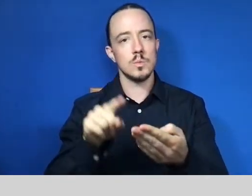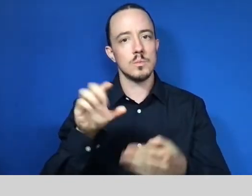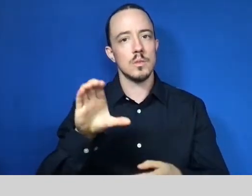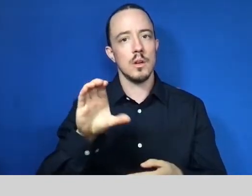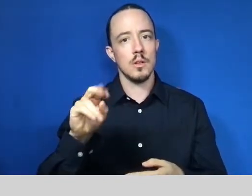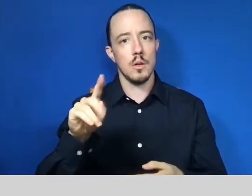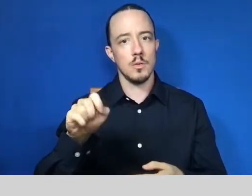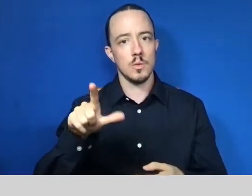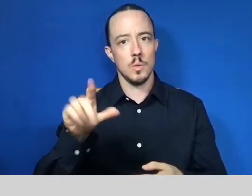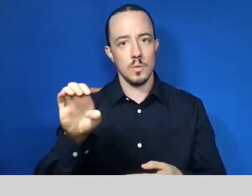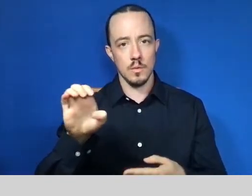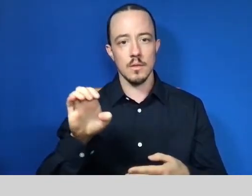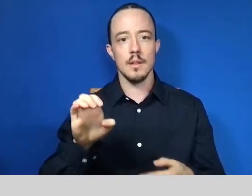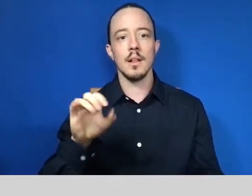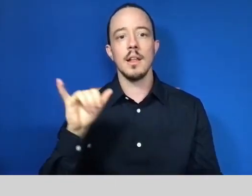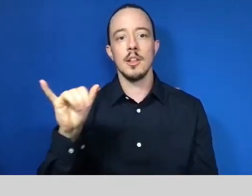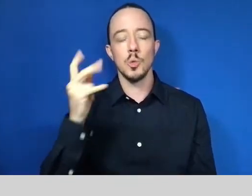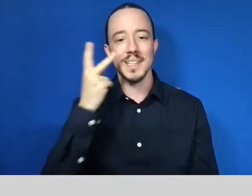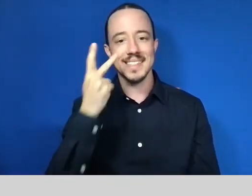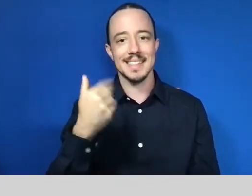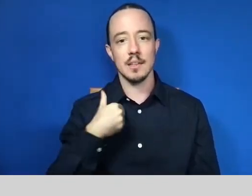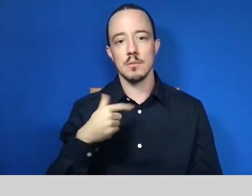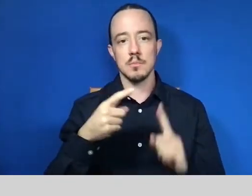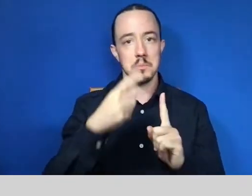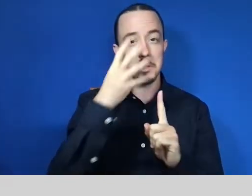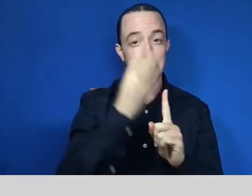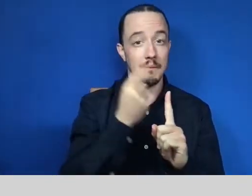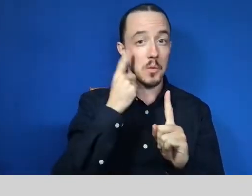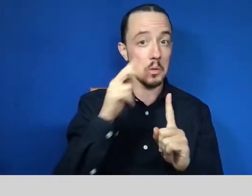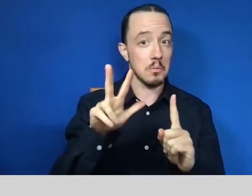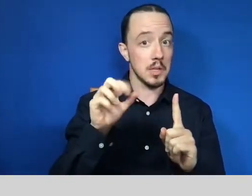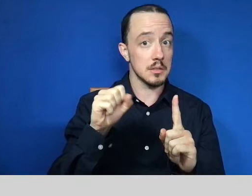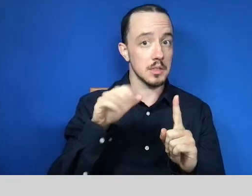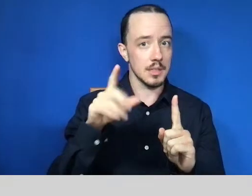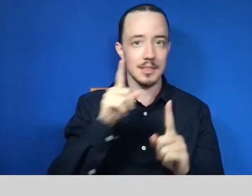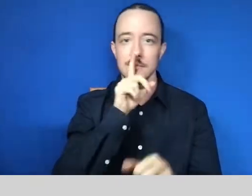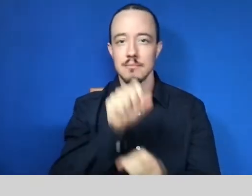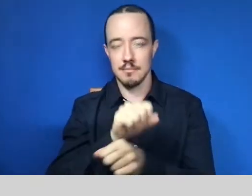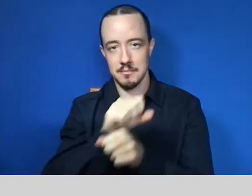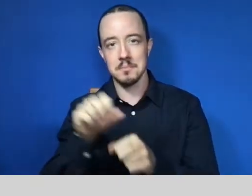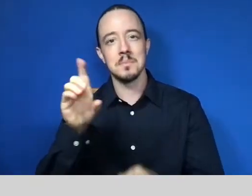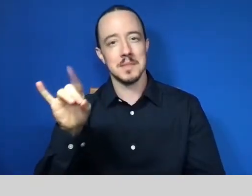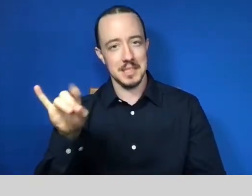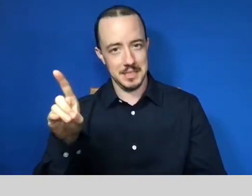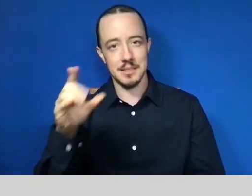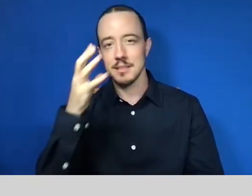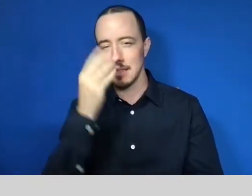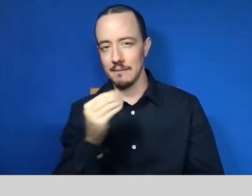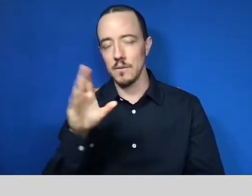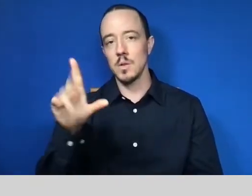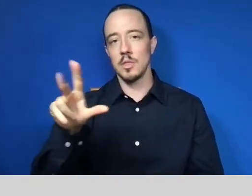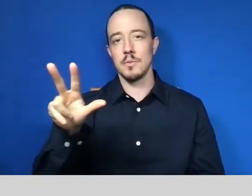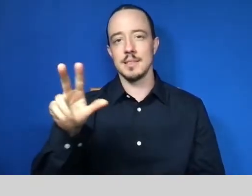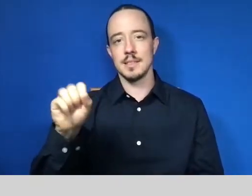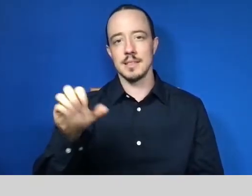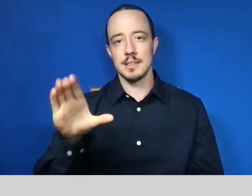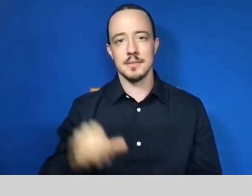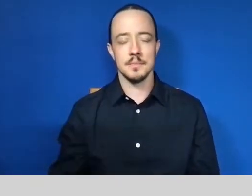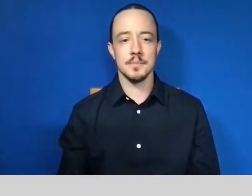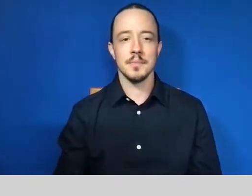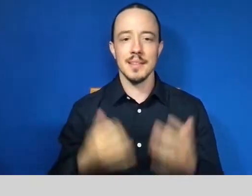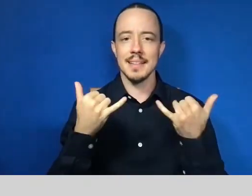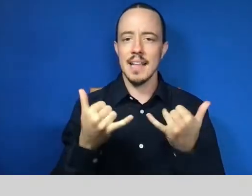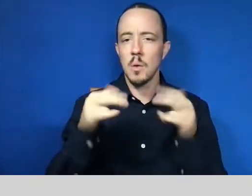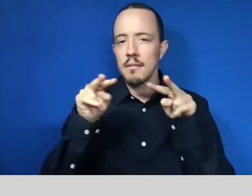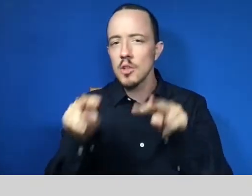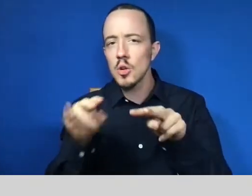function that was meant to sleep for 3 seconds actually sleeps for 3 seconds. But now let's have a look at what happened to